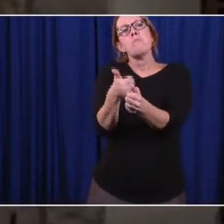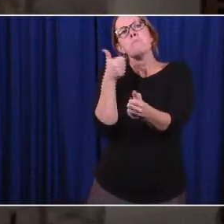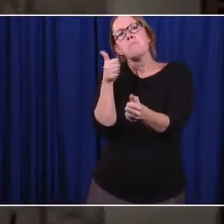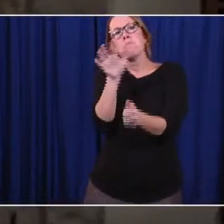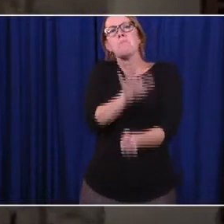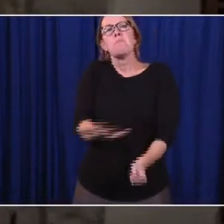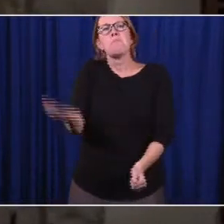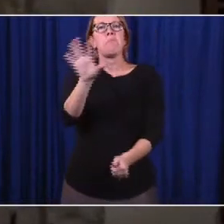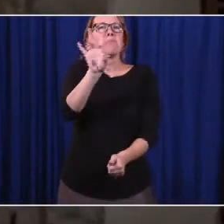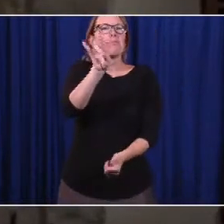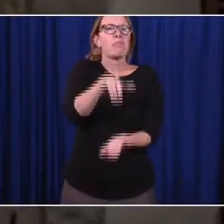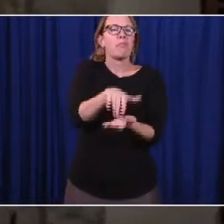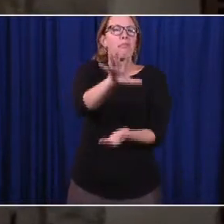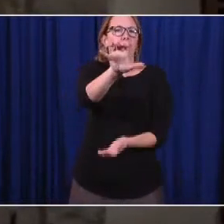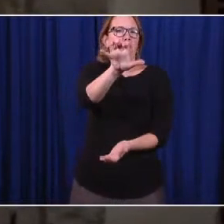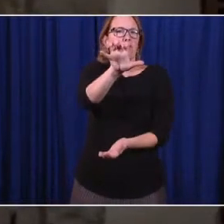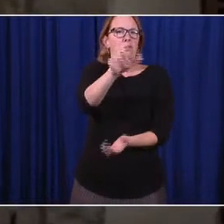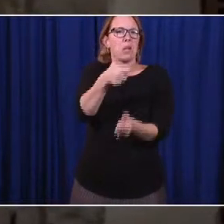around 7,500.